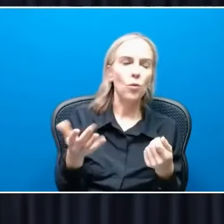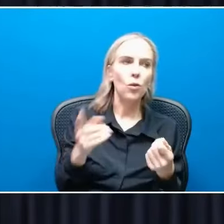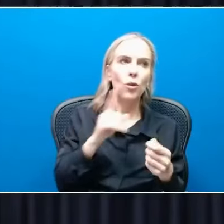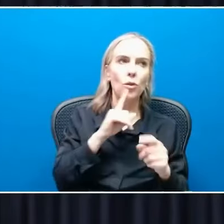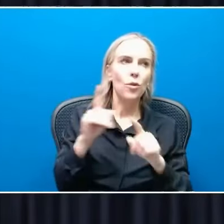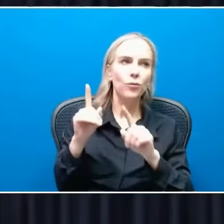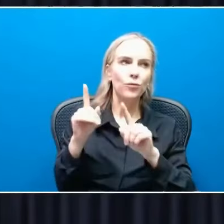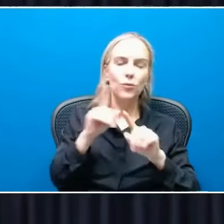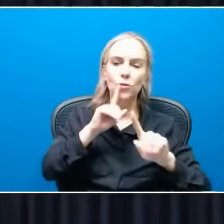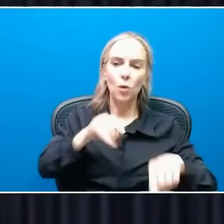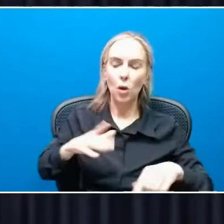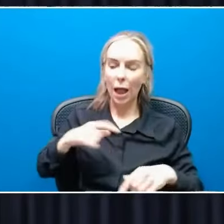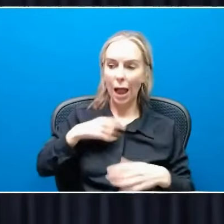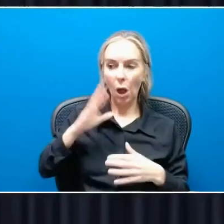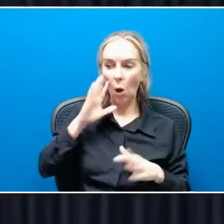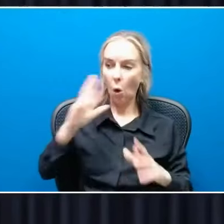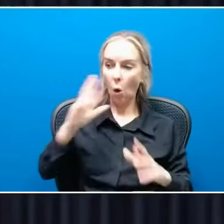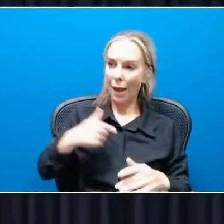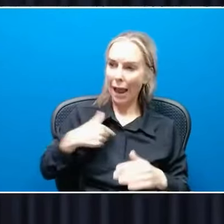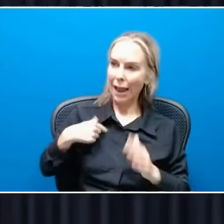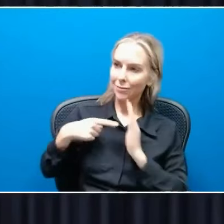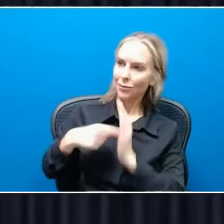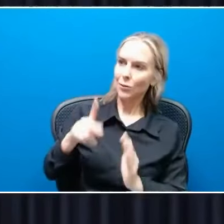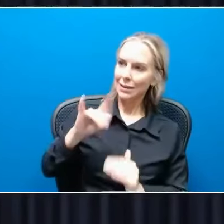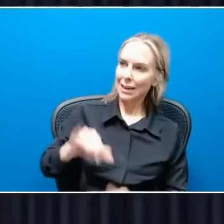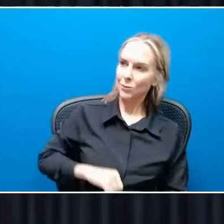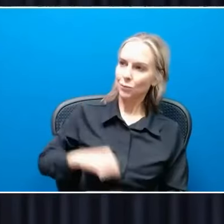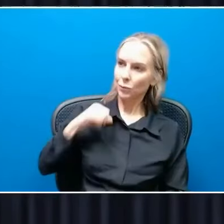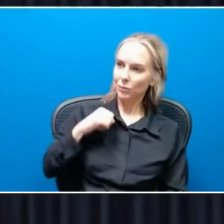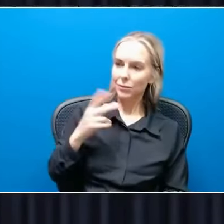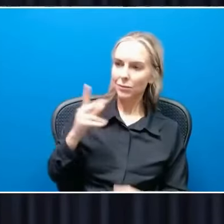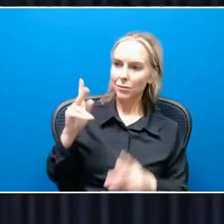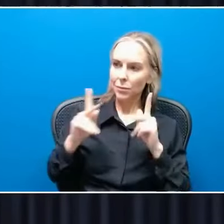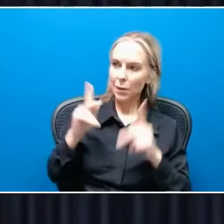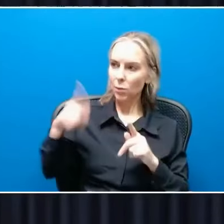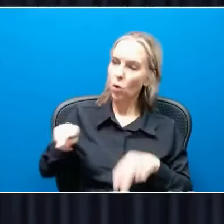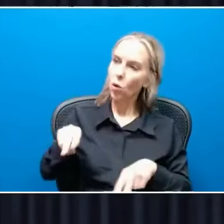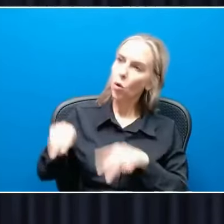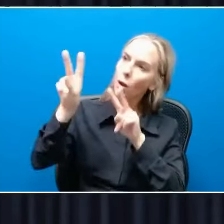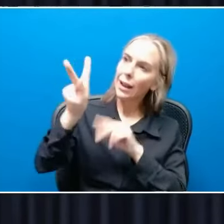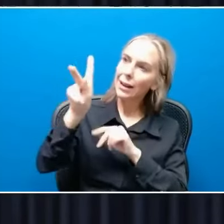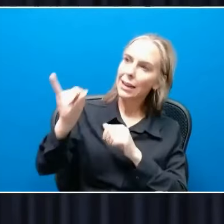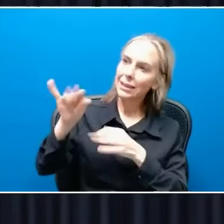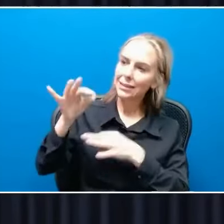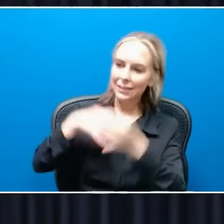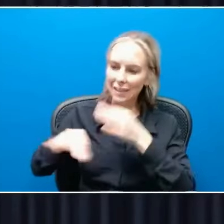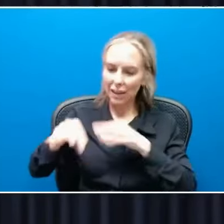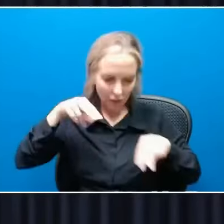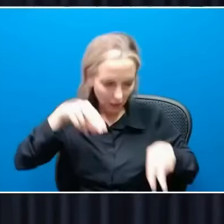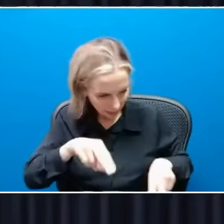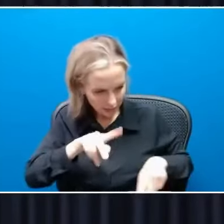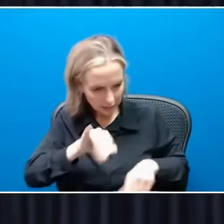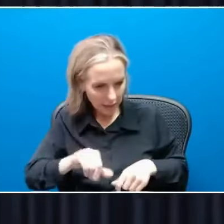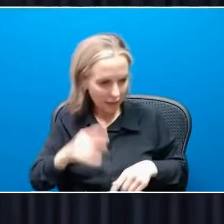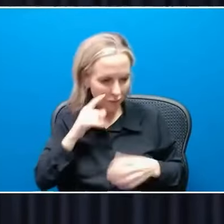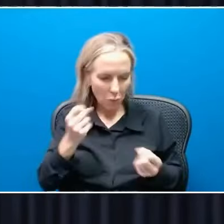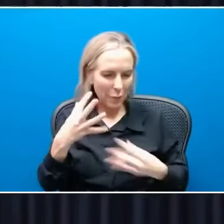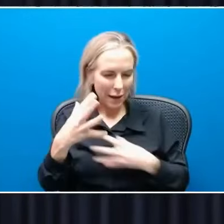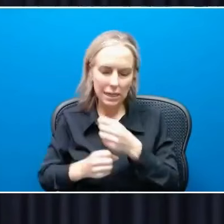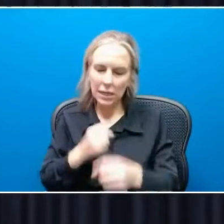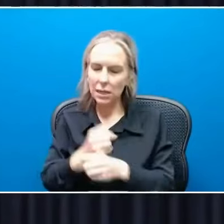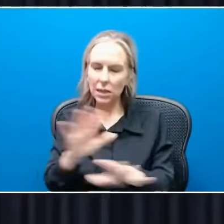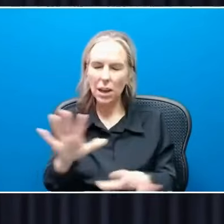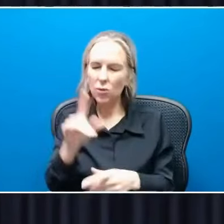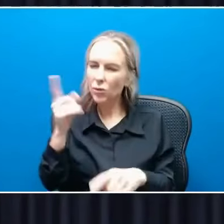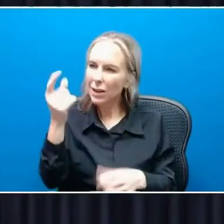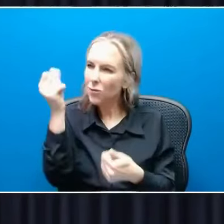was my goal the whole time, to make sure people were looking up to Kentucky, not down at us like they've done for far too long. And I don't remember a